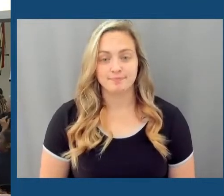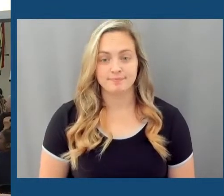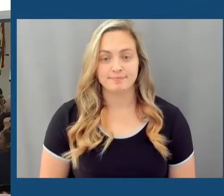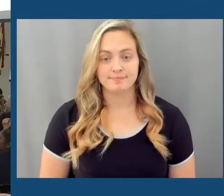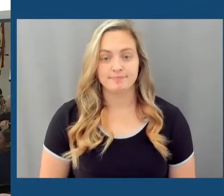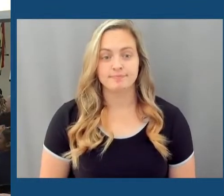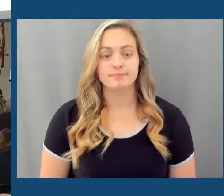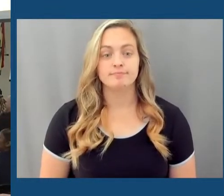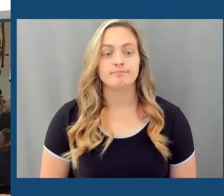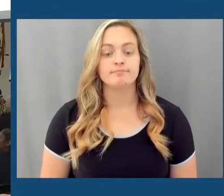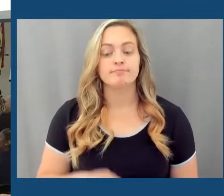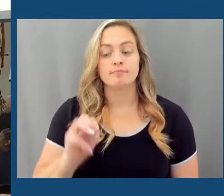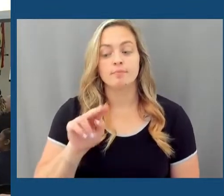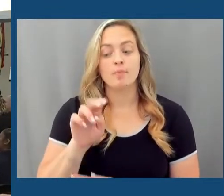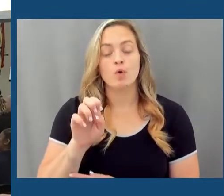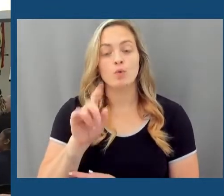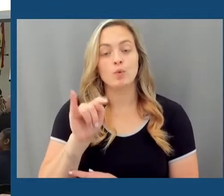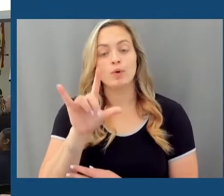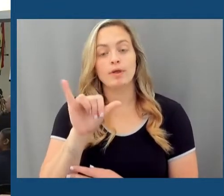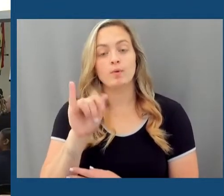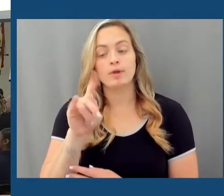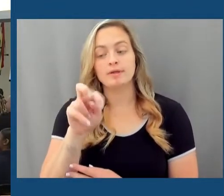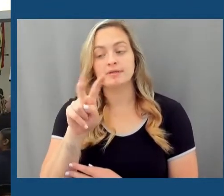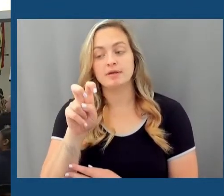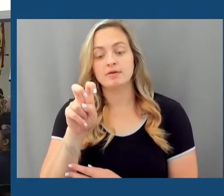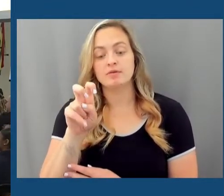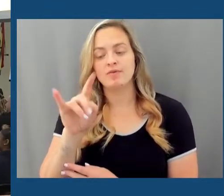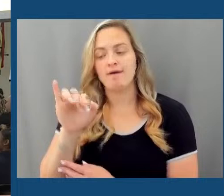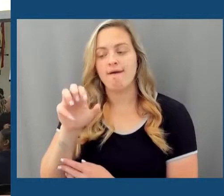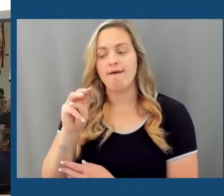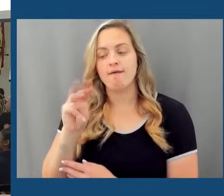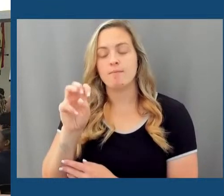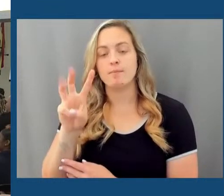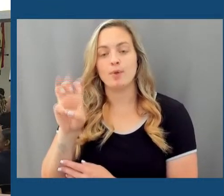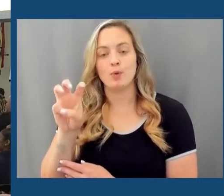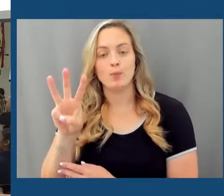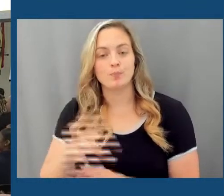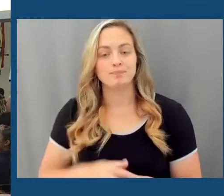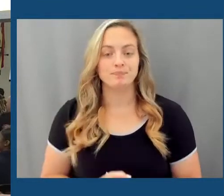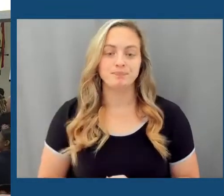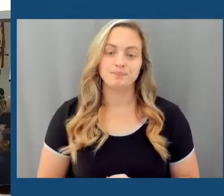And Monroe County Executive Adam Bello.